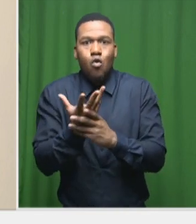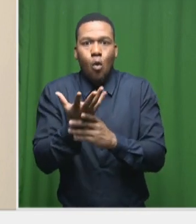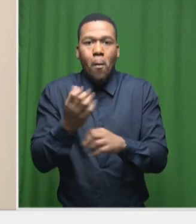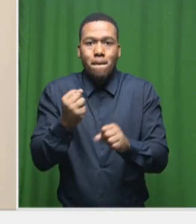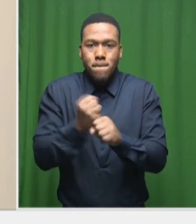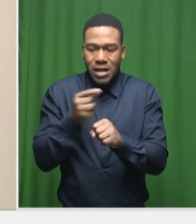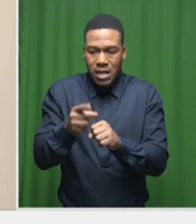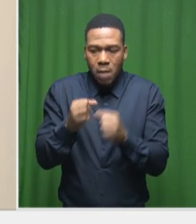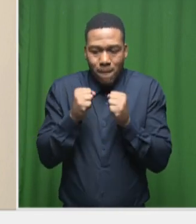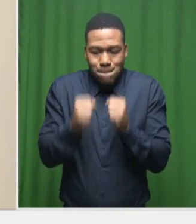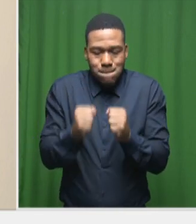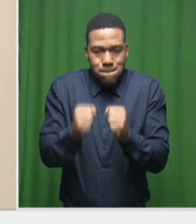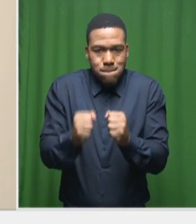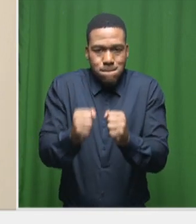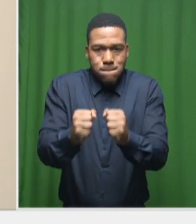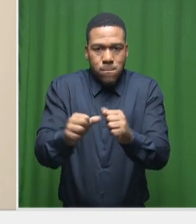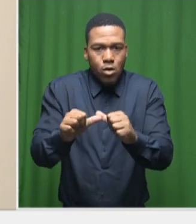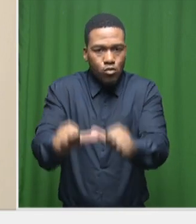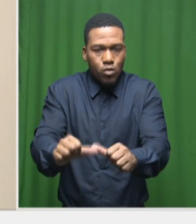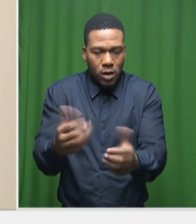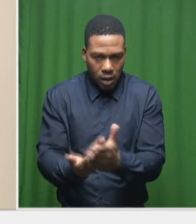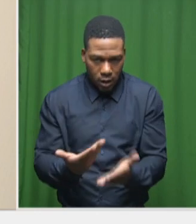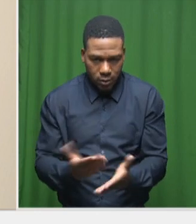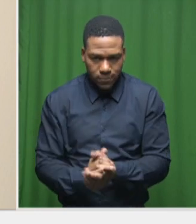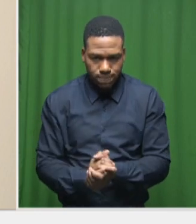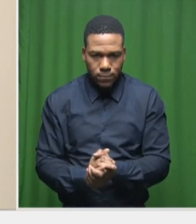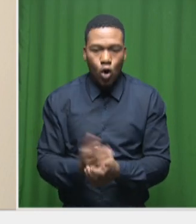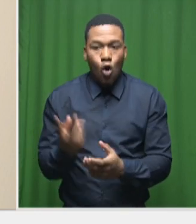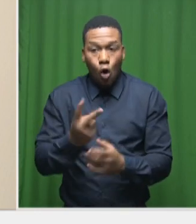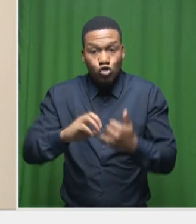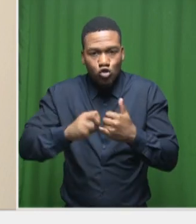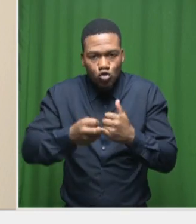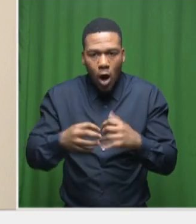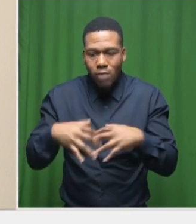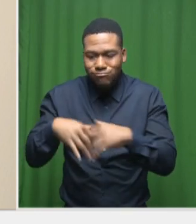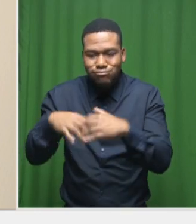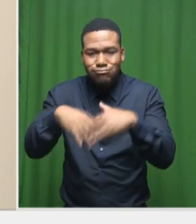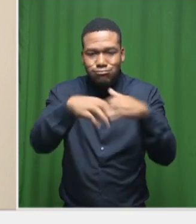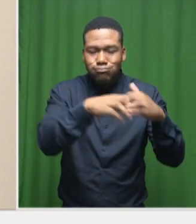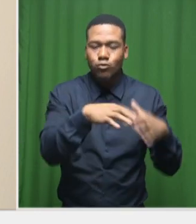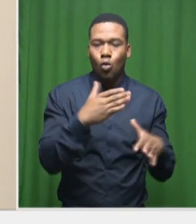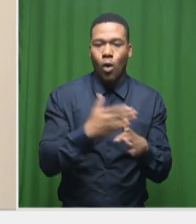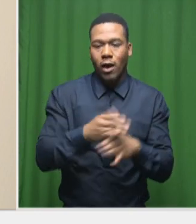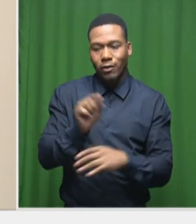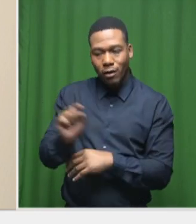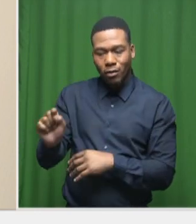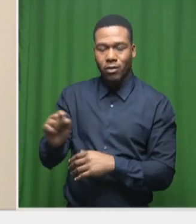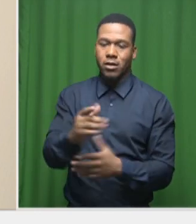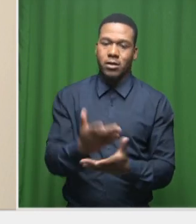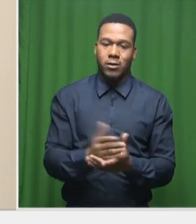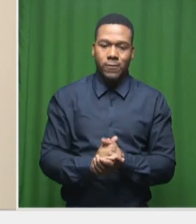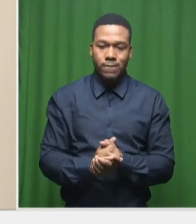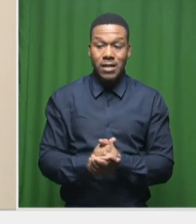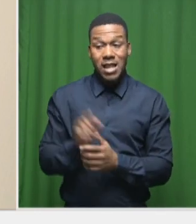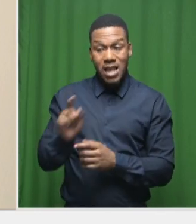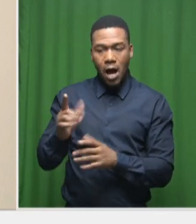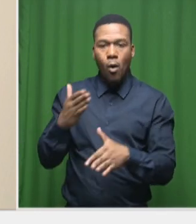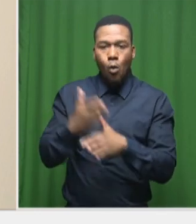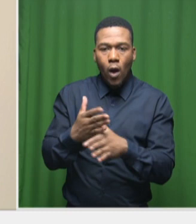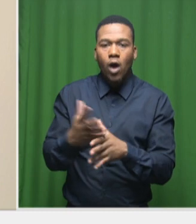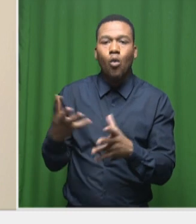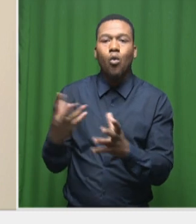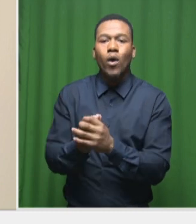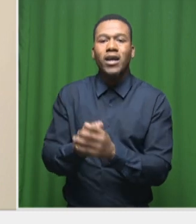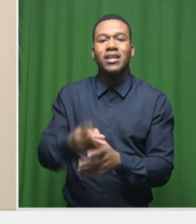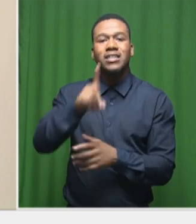importantly, to retain jobs in areas where they see they might be losing jobs. So, and they work together with the DSI. We're funded